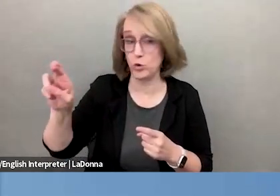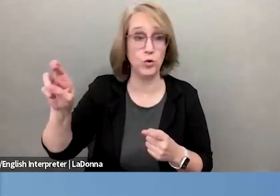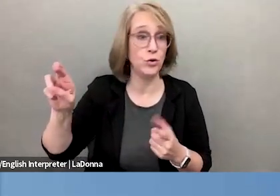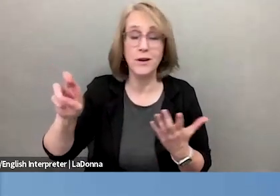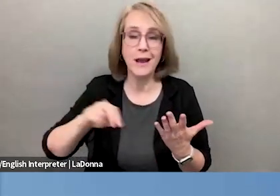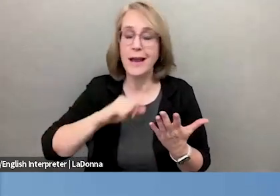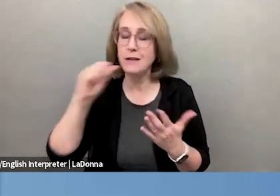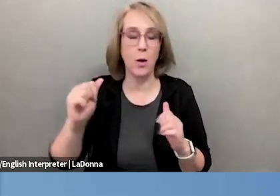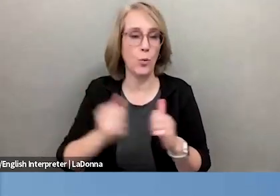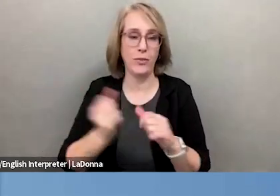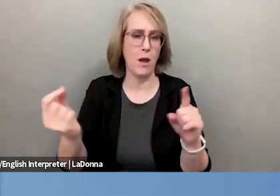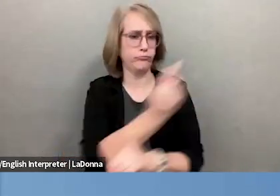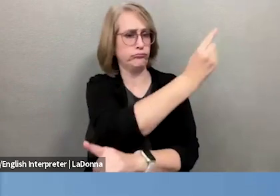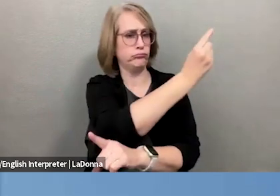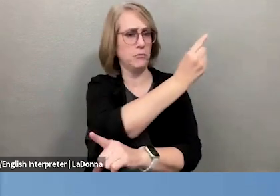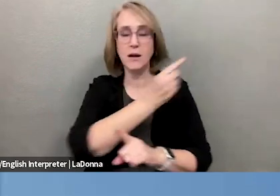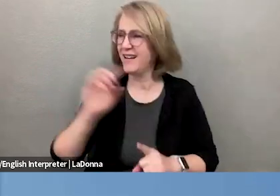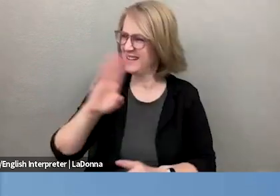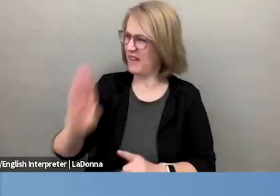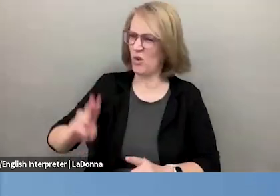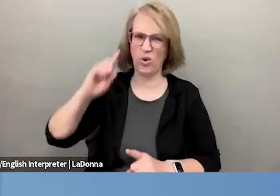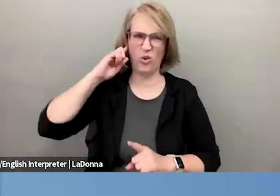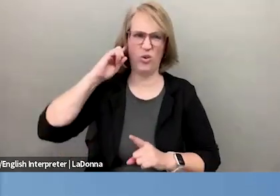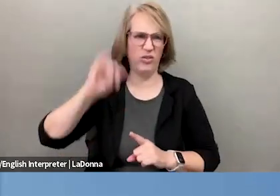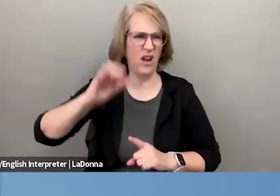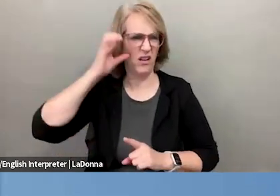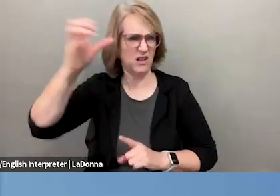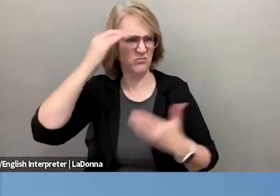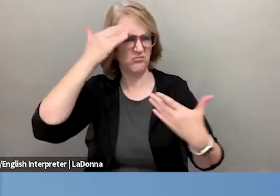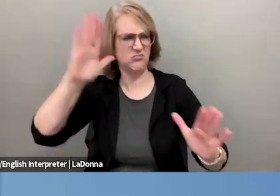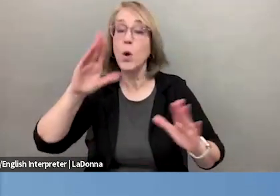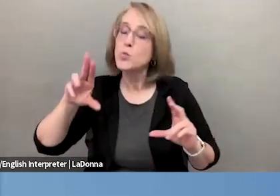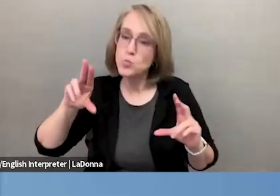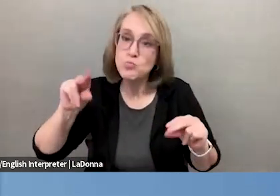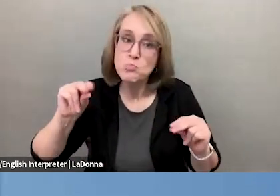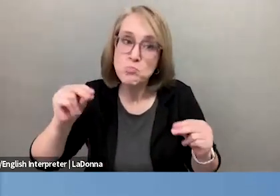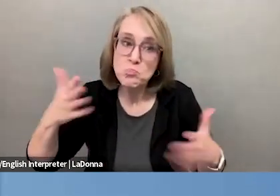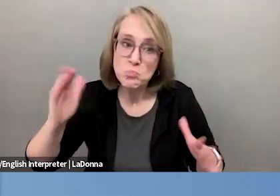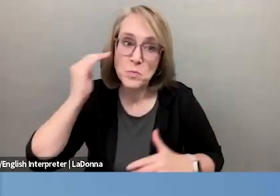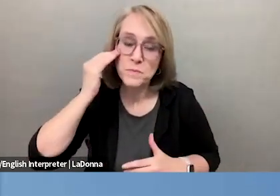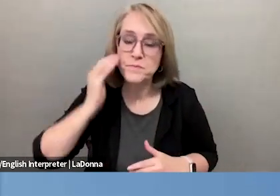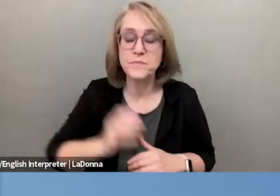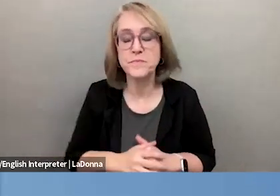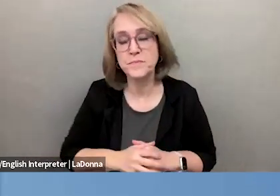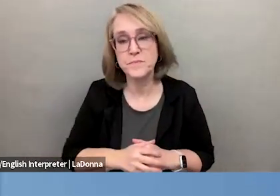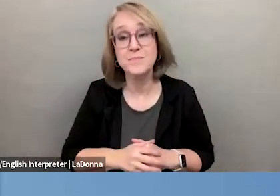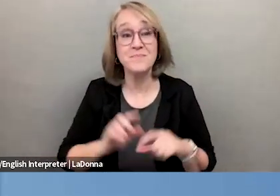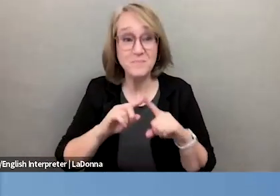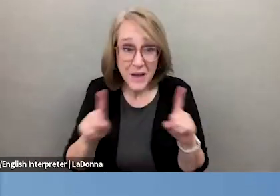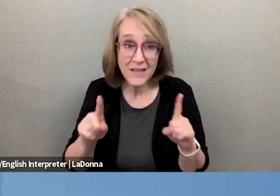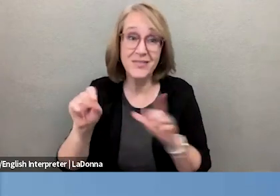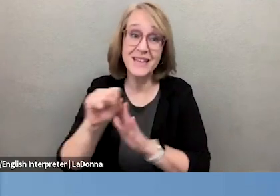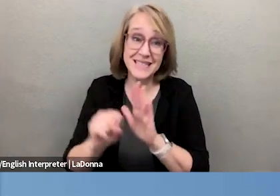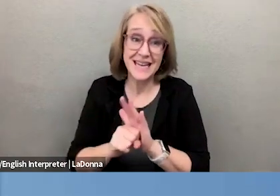coming to them with something they've, never heard of or are unfamiliar with. But they have a lot